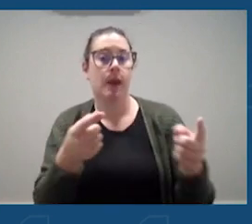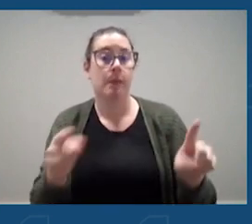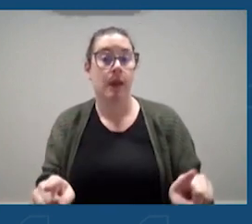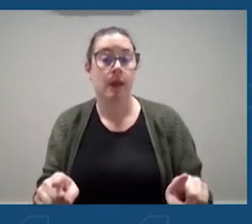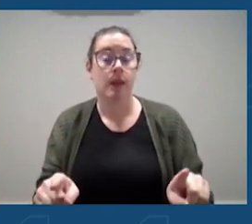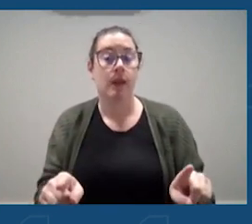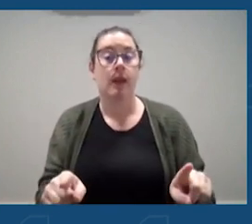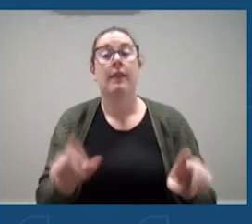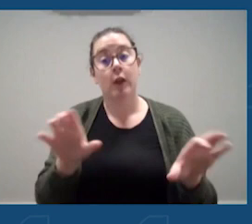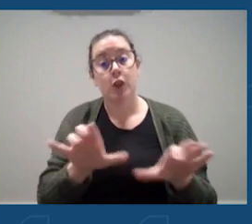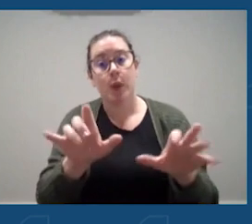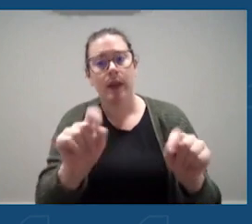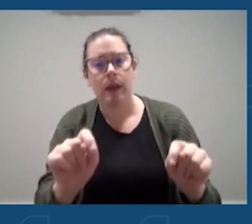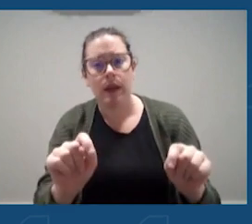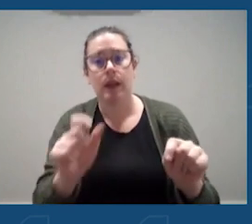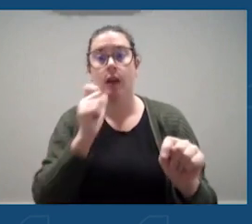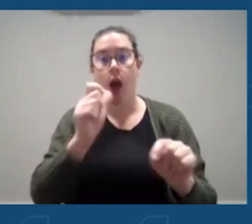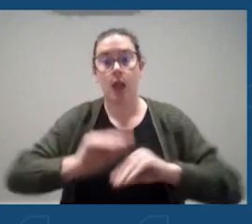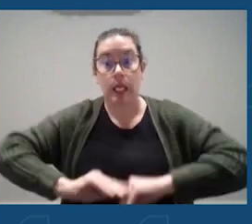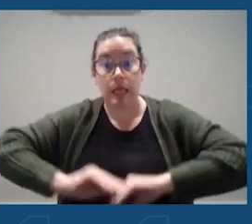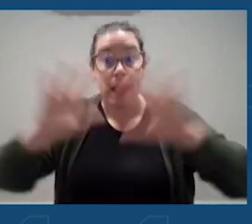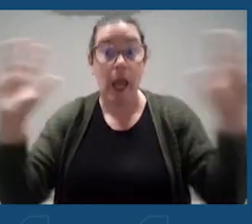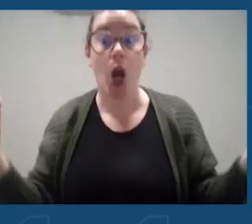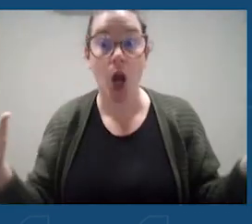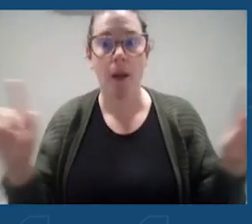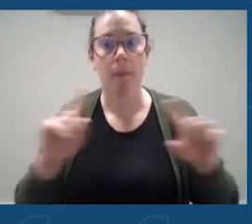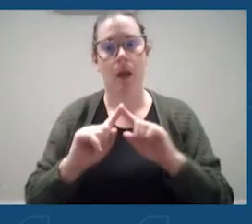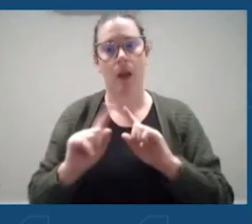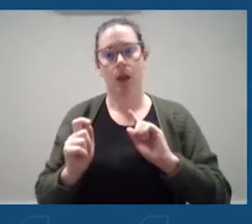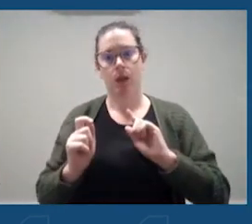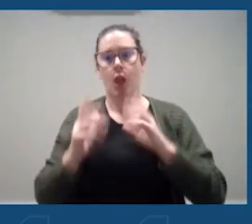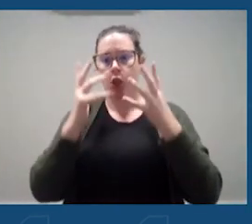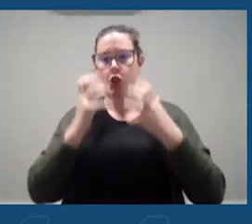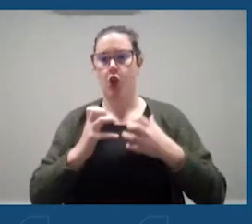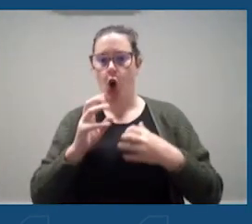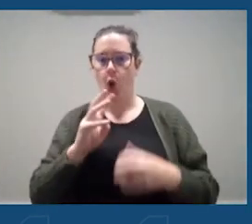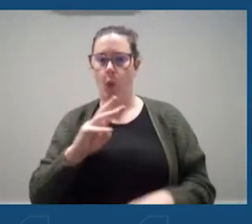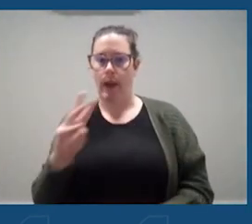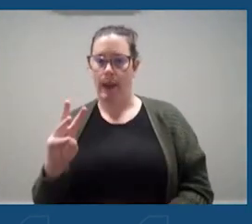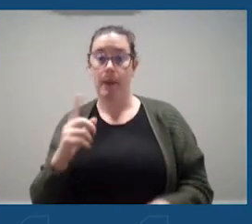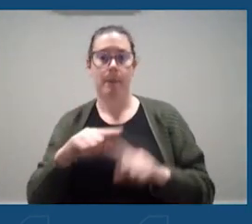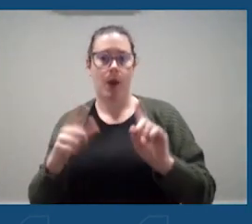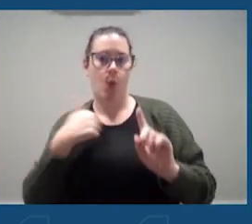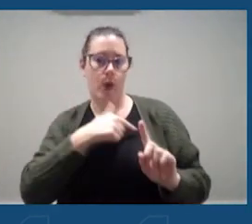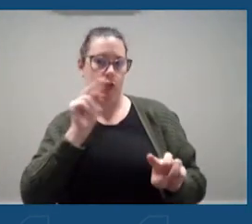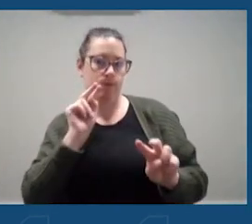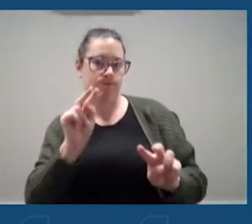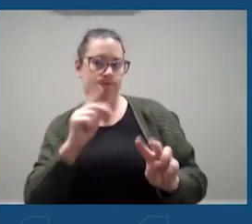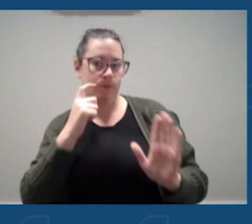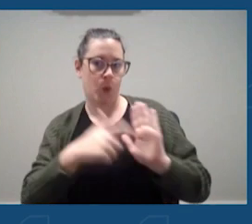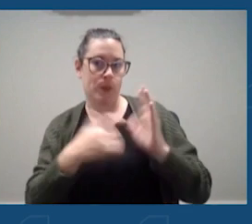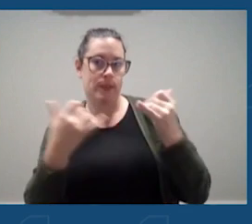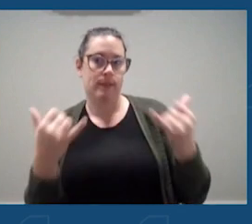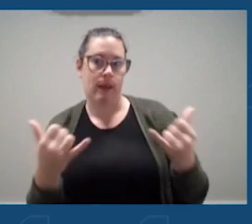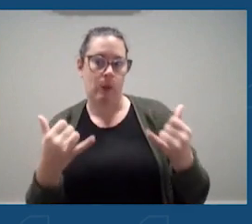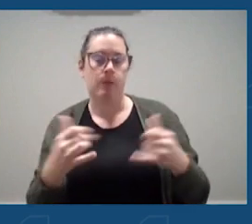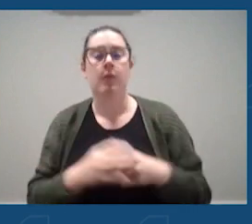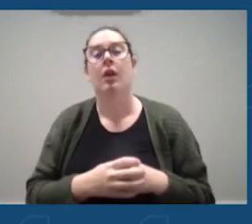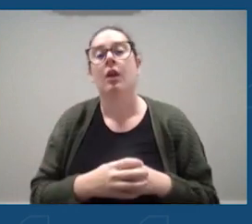sight, but one level below, those dark websites, and we're on to that. But we're teaching this in